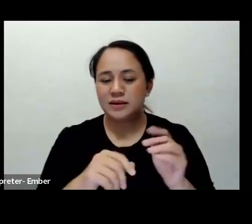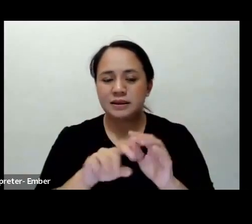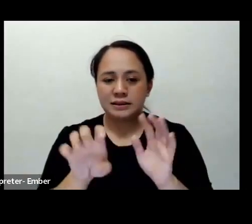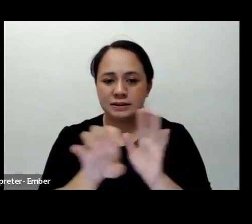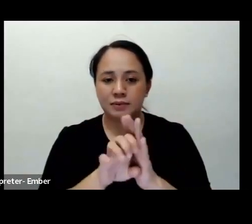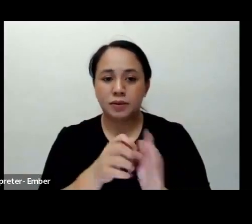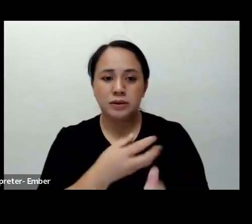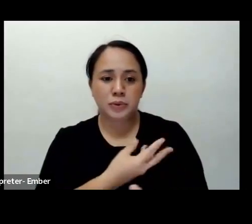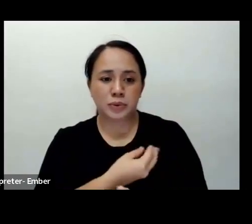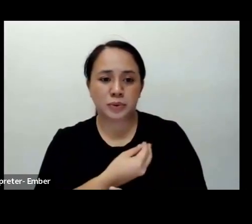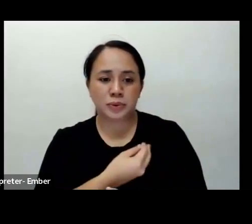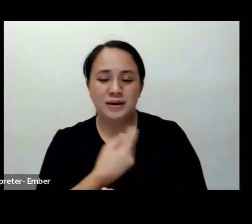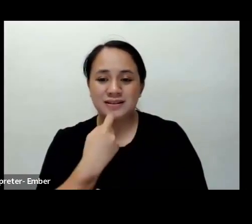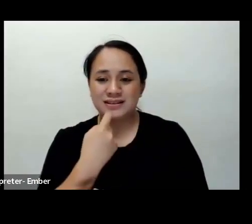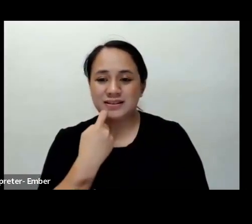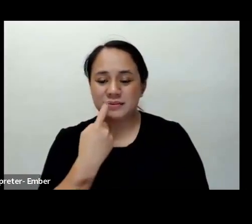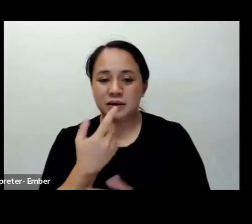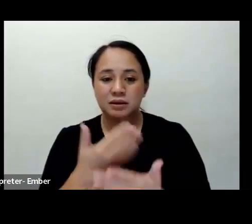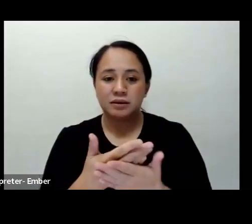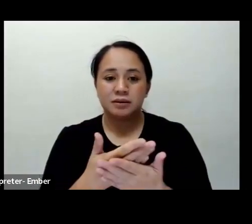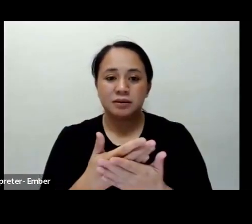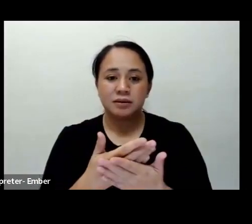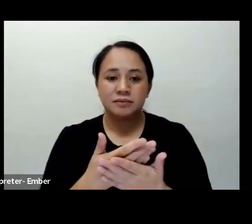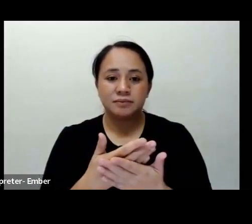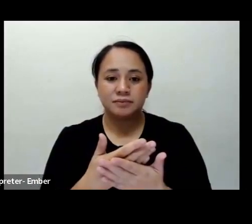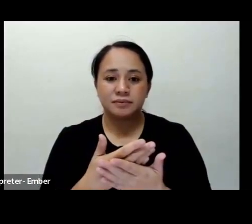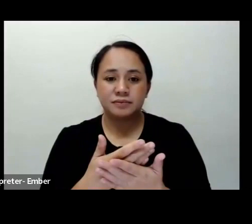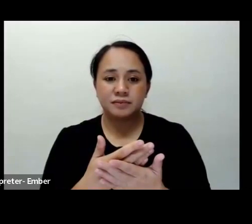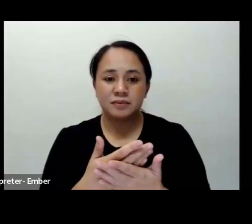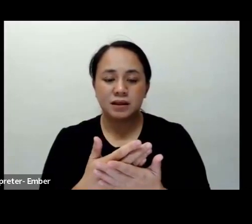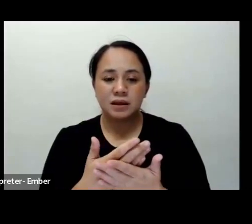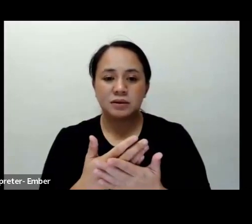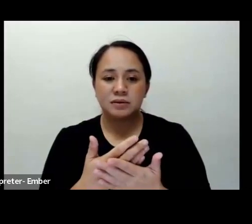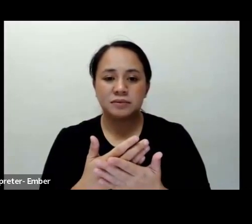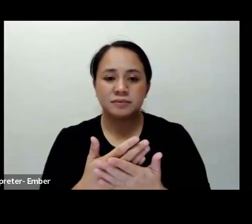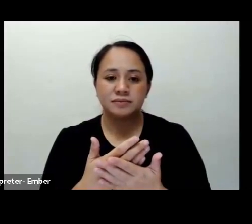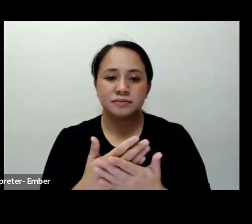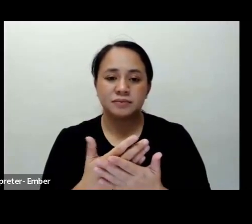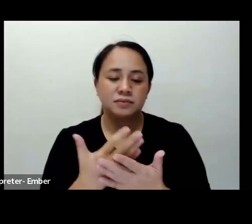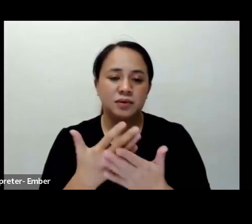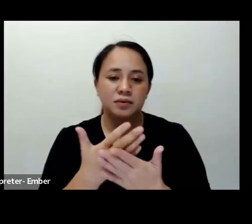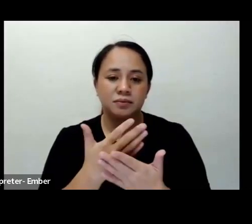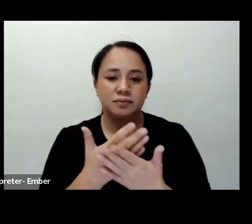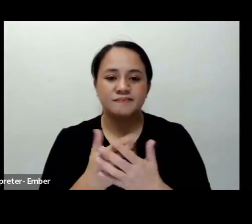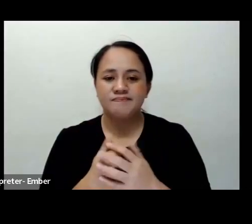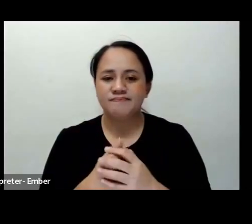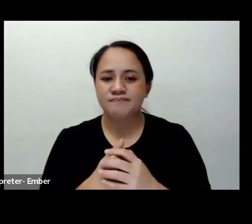was cited before in previous